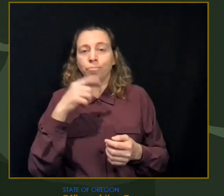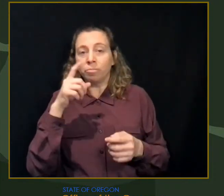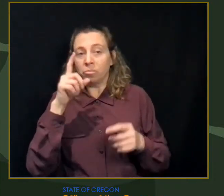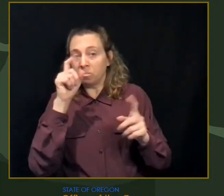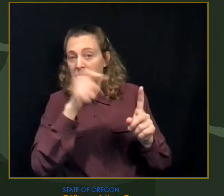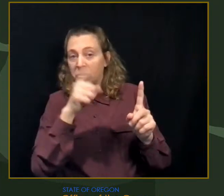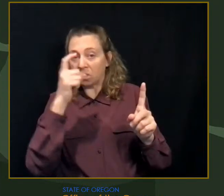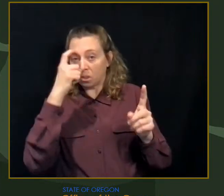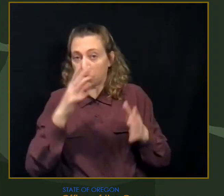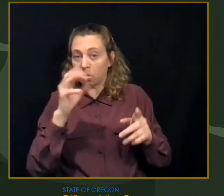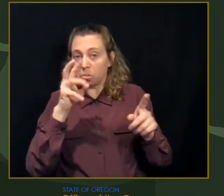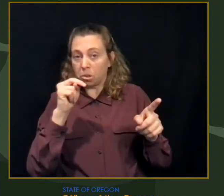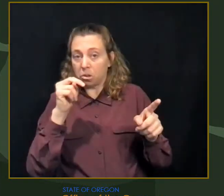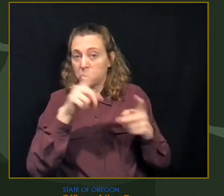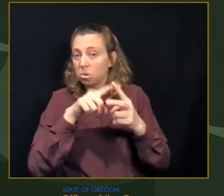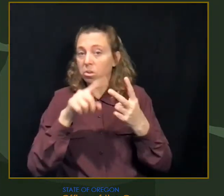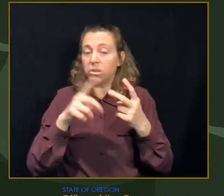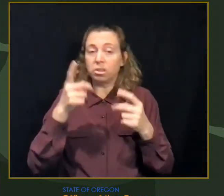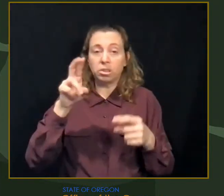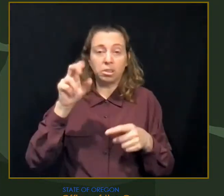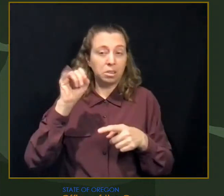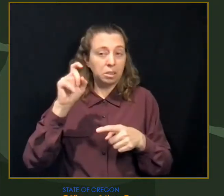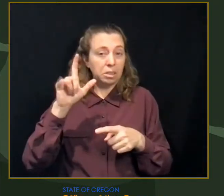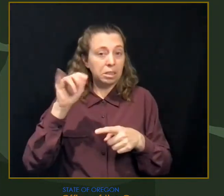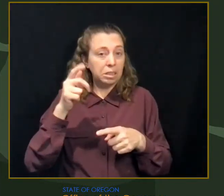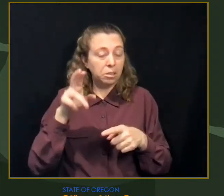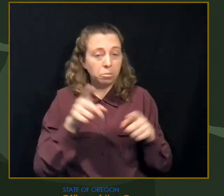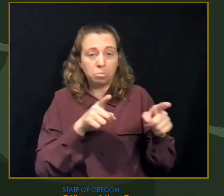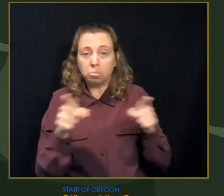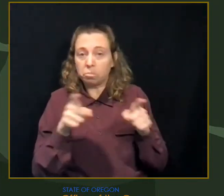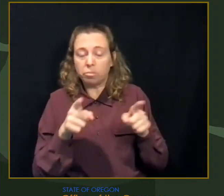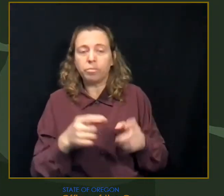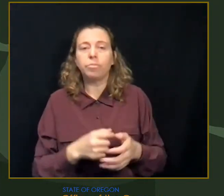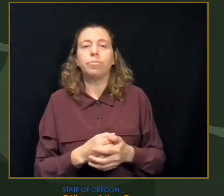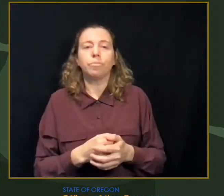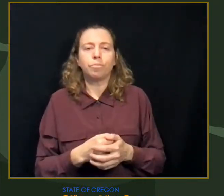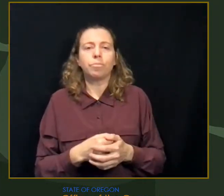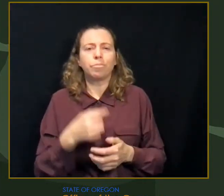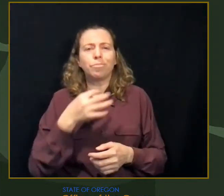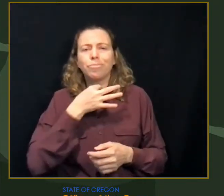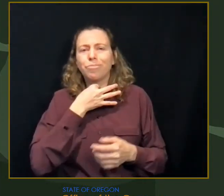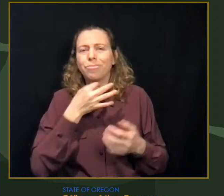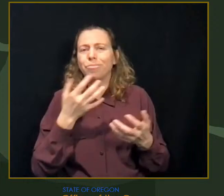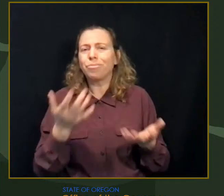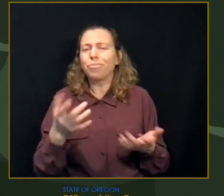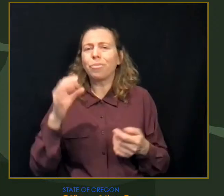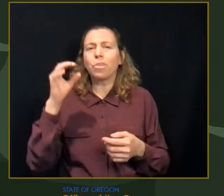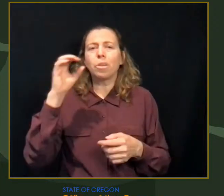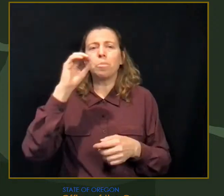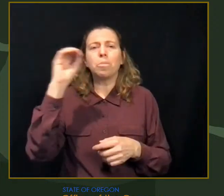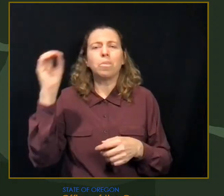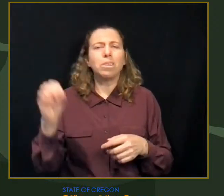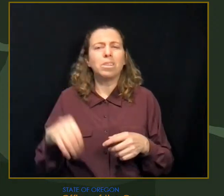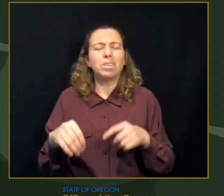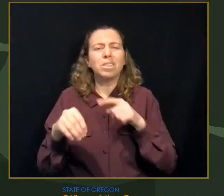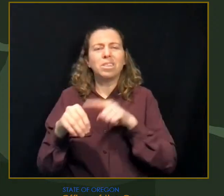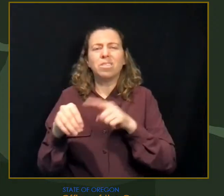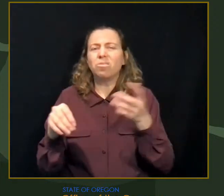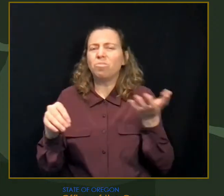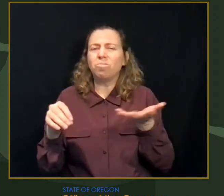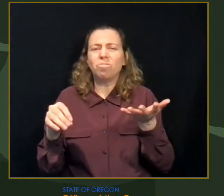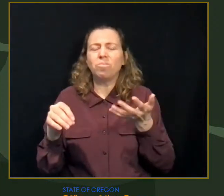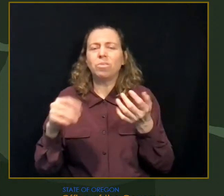what exactly the percentage is that you use to decide when the majority of Oregonians have